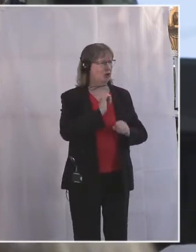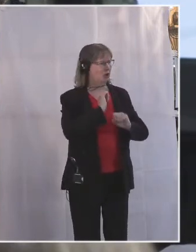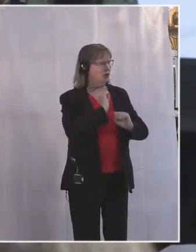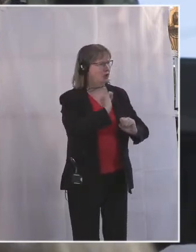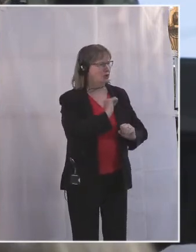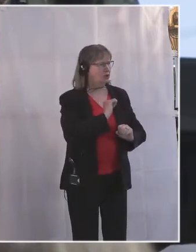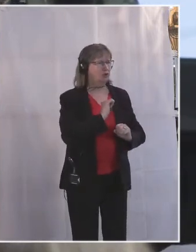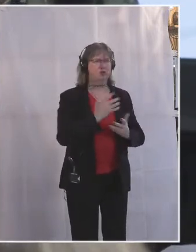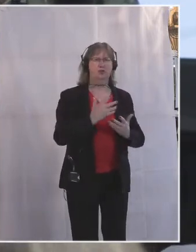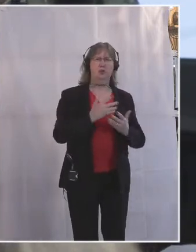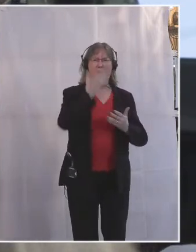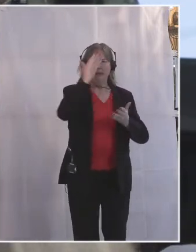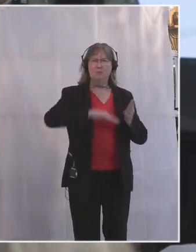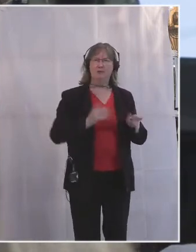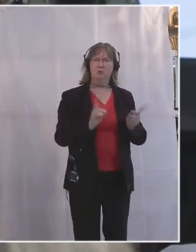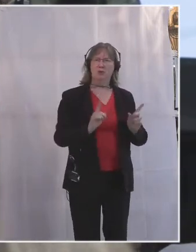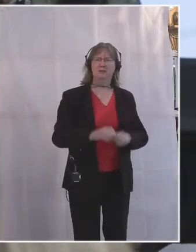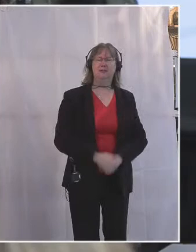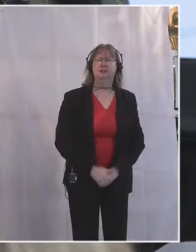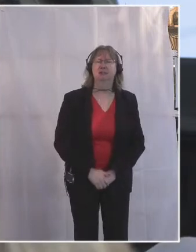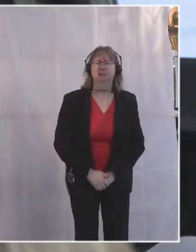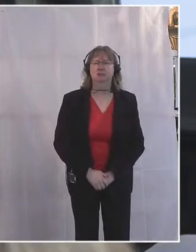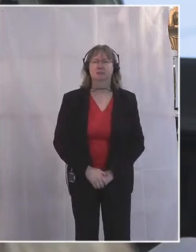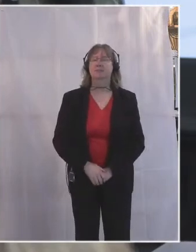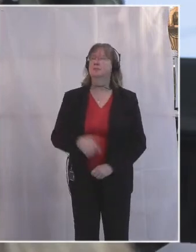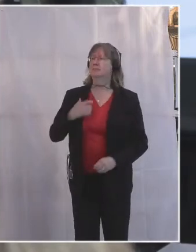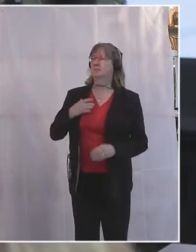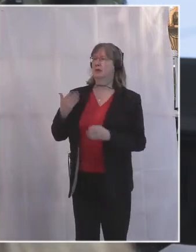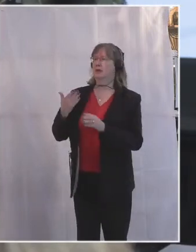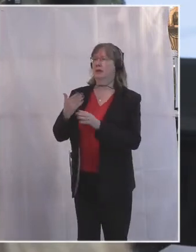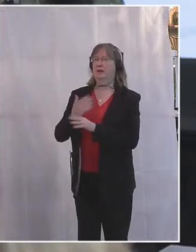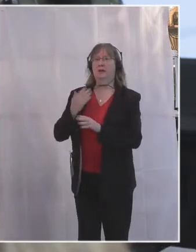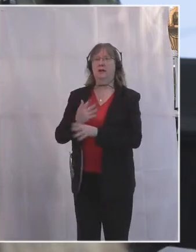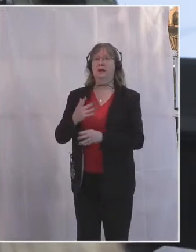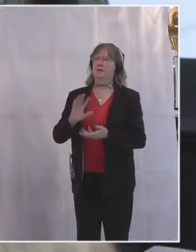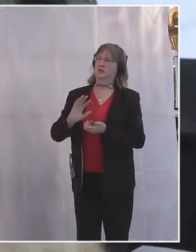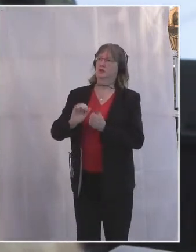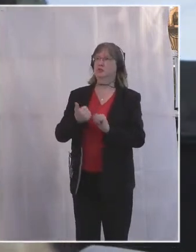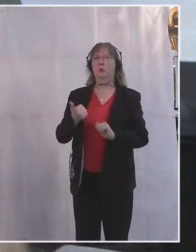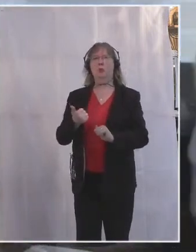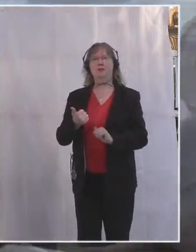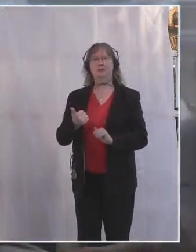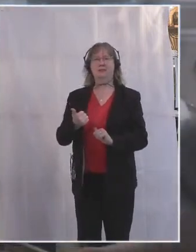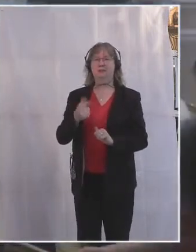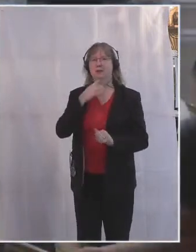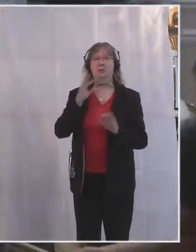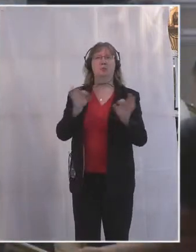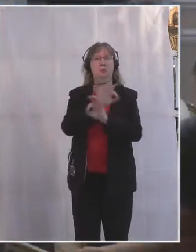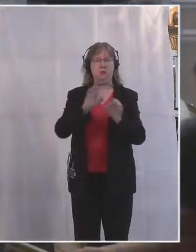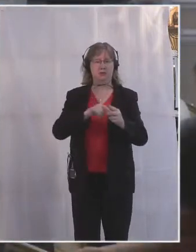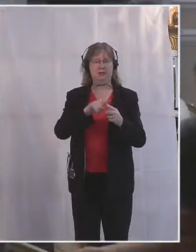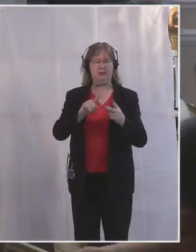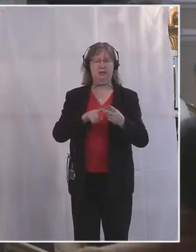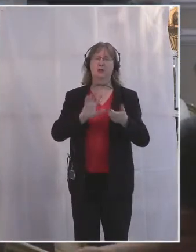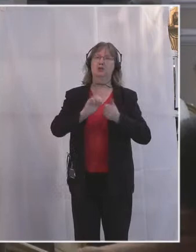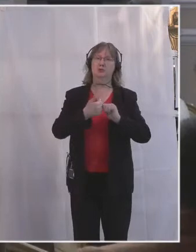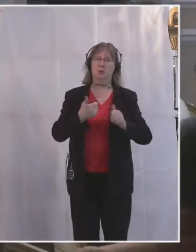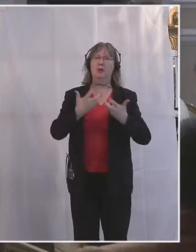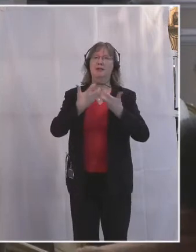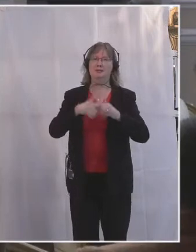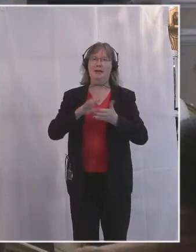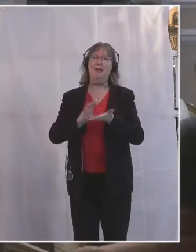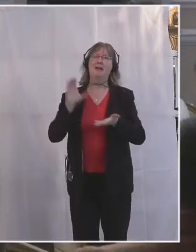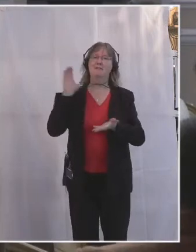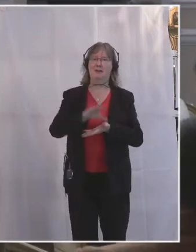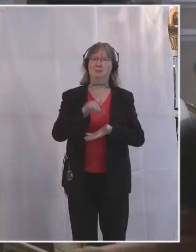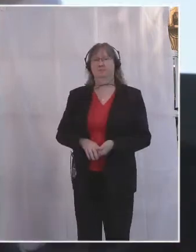about your own sort of experiences. Yes, so I work across 4 male-dominated industries: music, sport, tech, and investment.